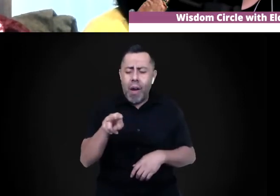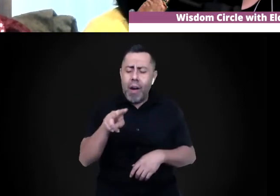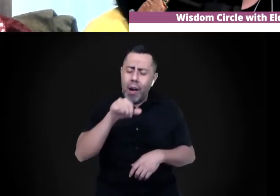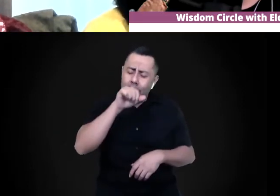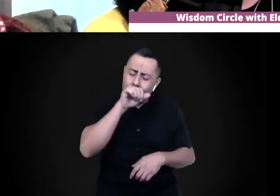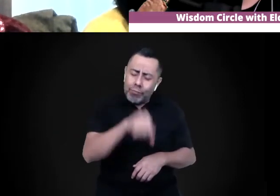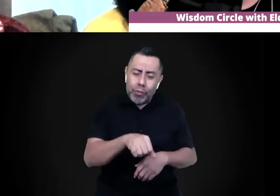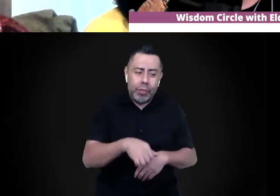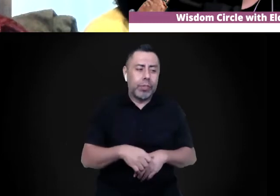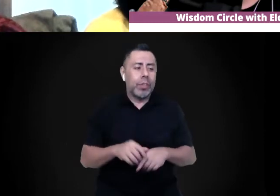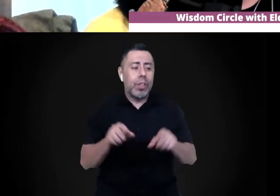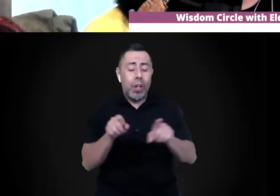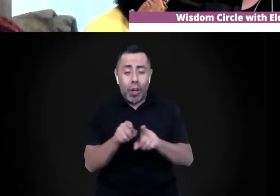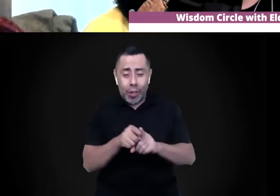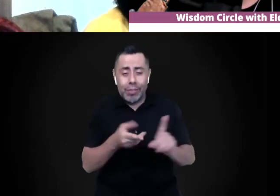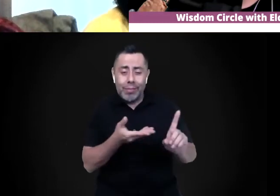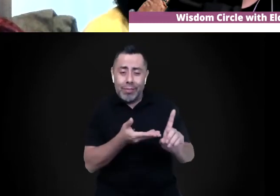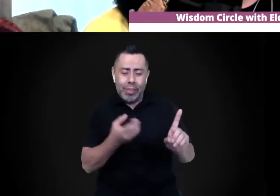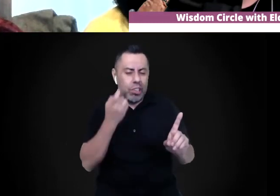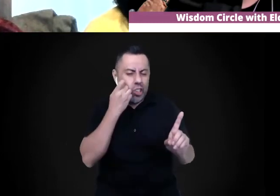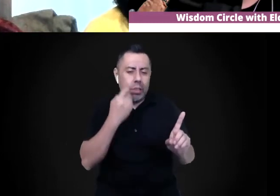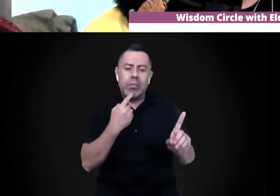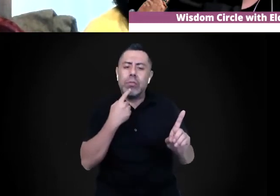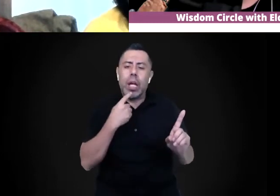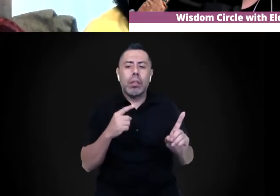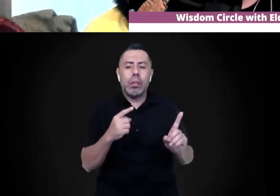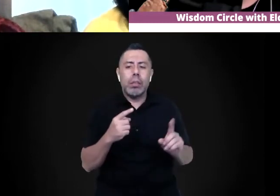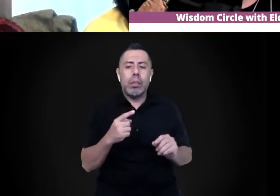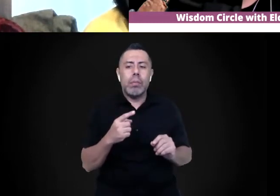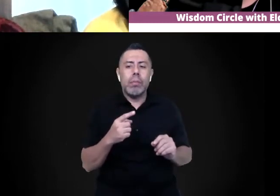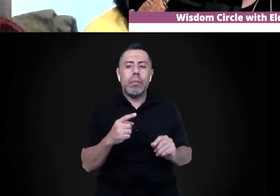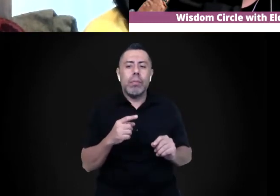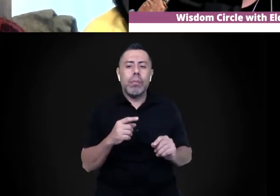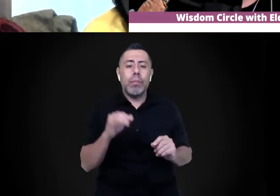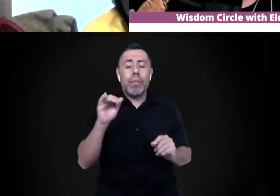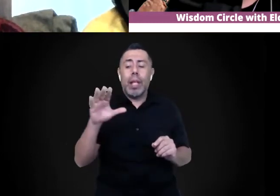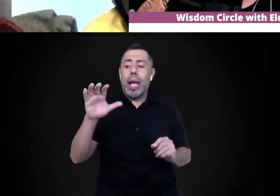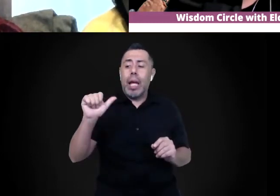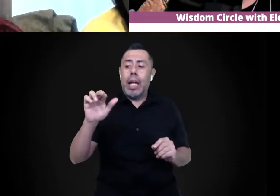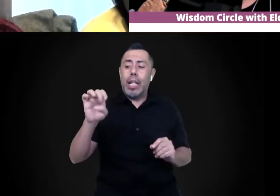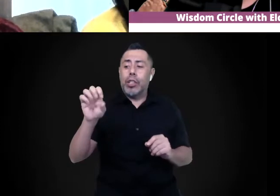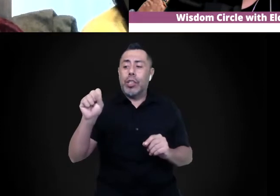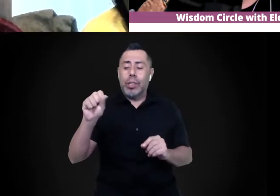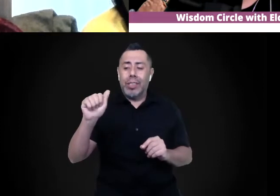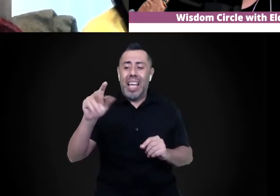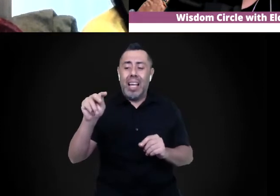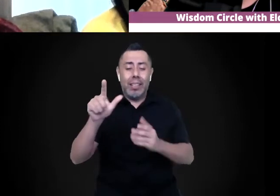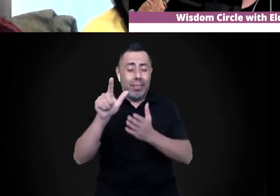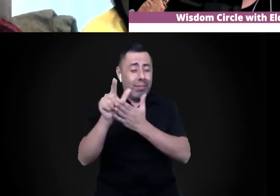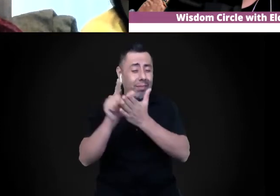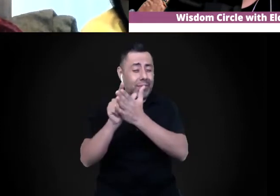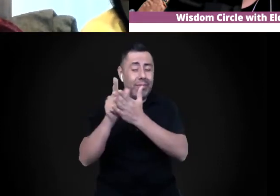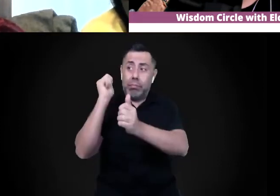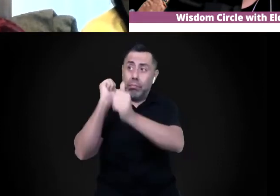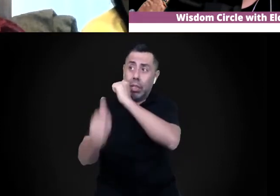says that somehow the all this CARES Act funding came through, but